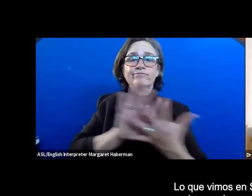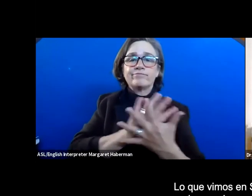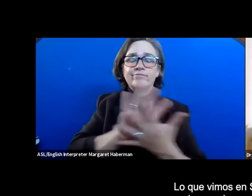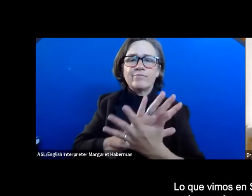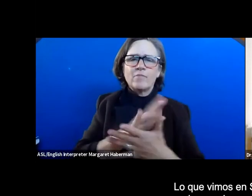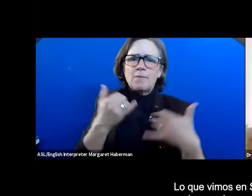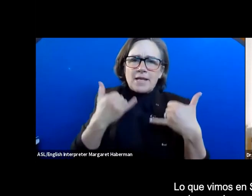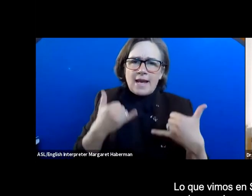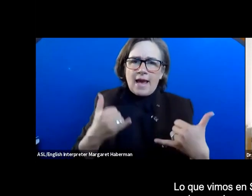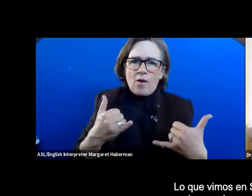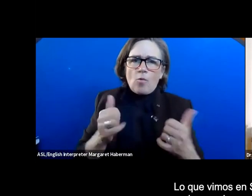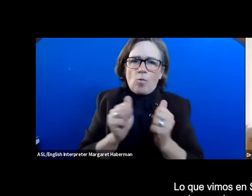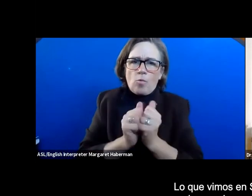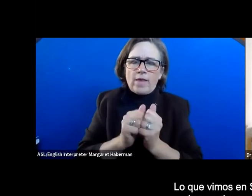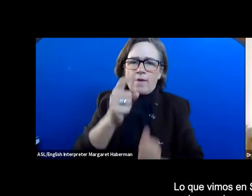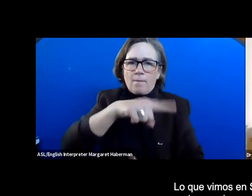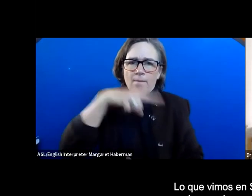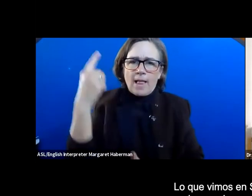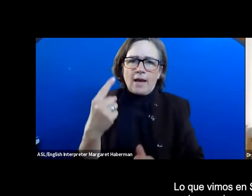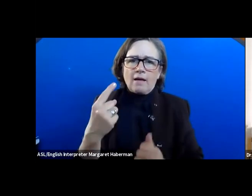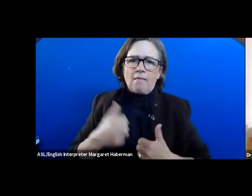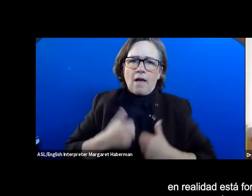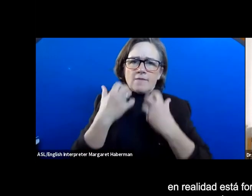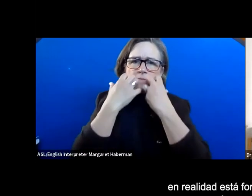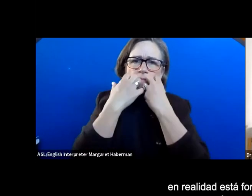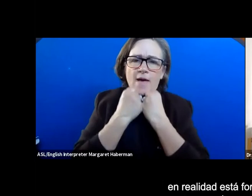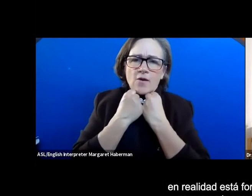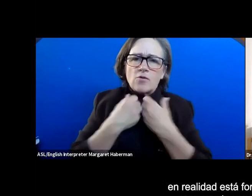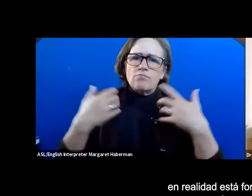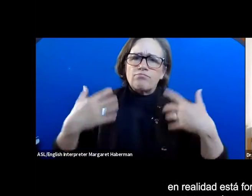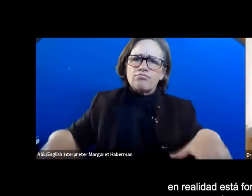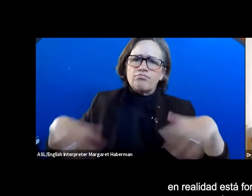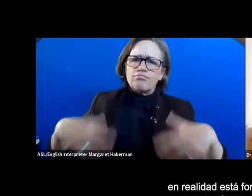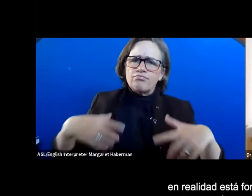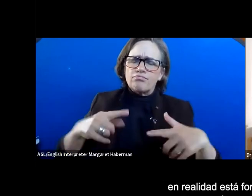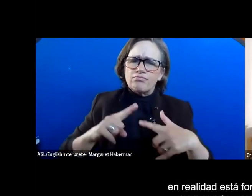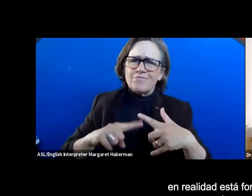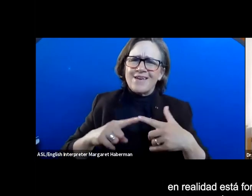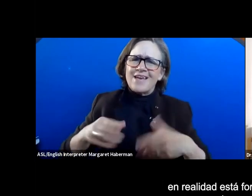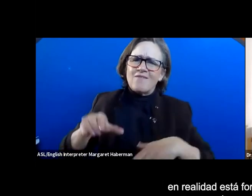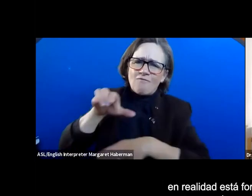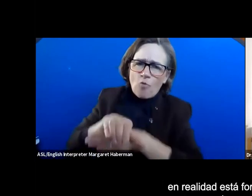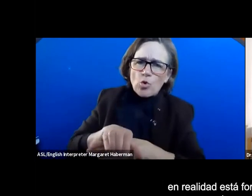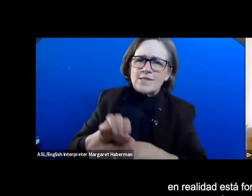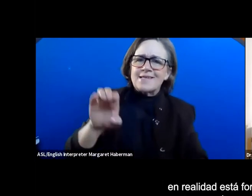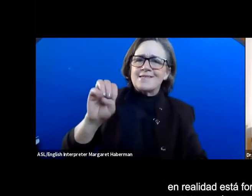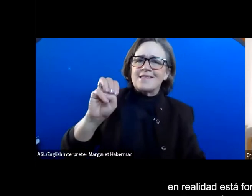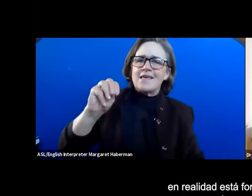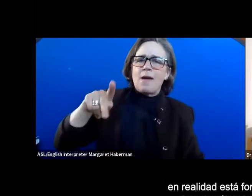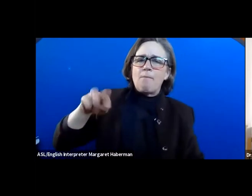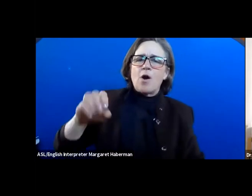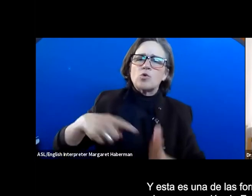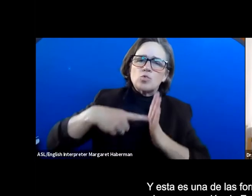we saw in Standing Rock, what we saw in Ferguson is actually forcing the empire to show its ugly